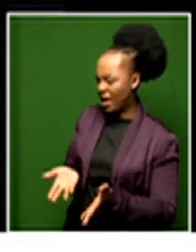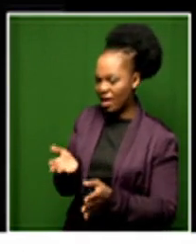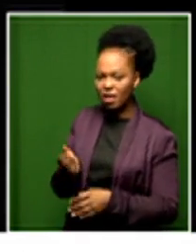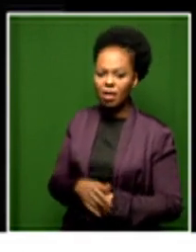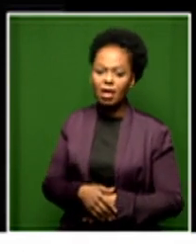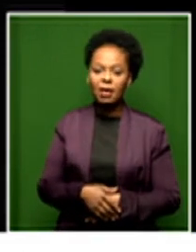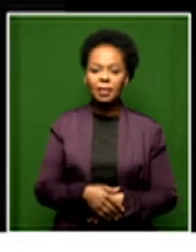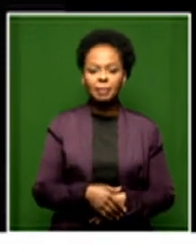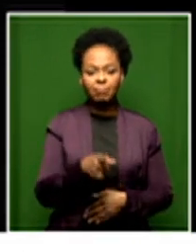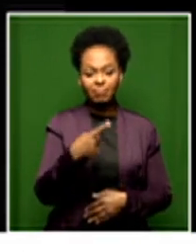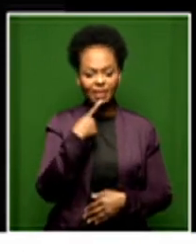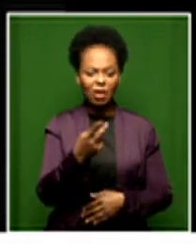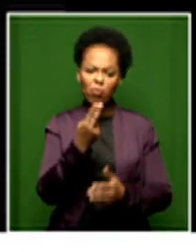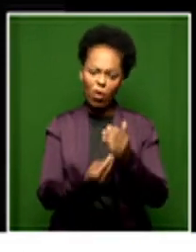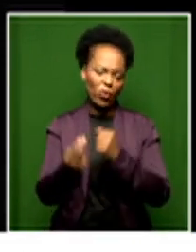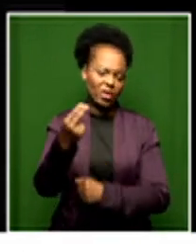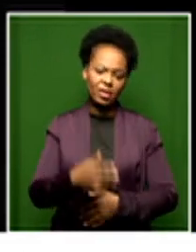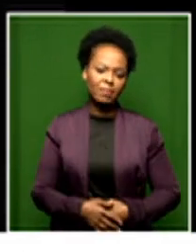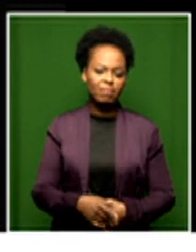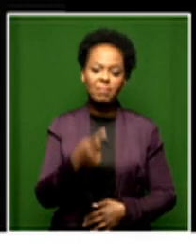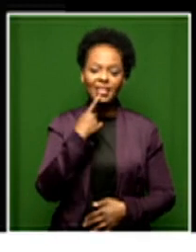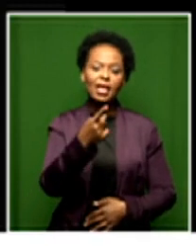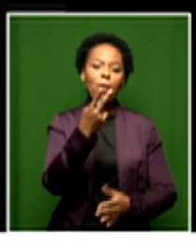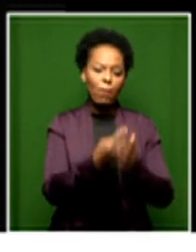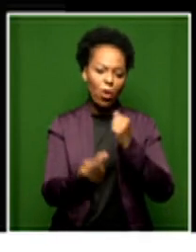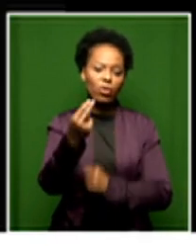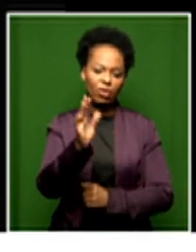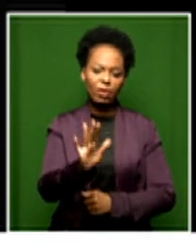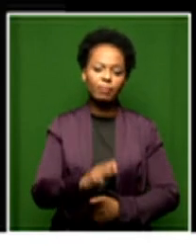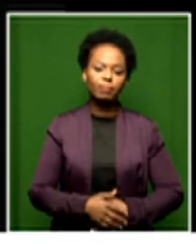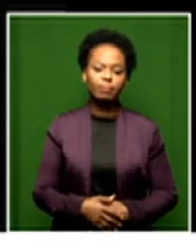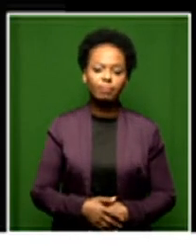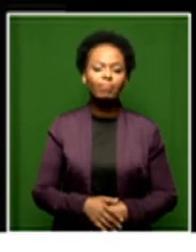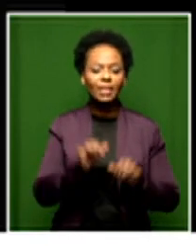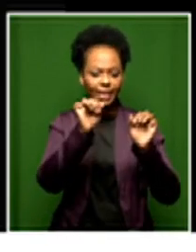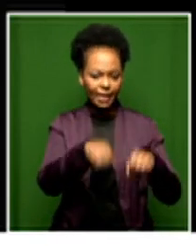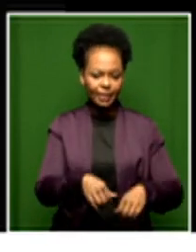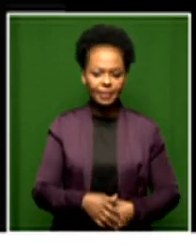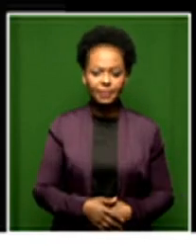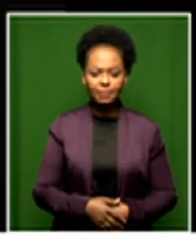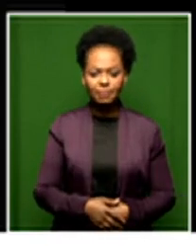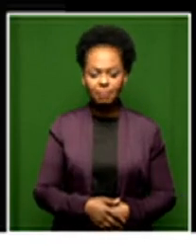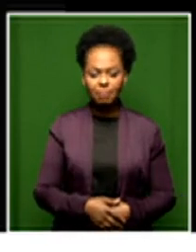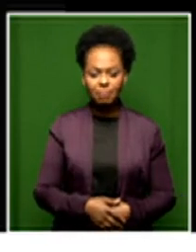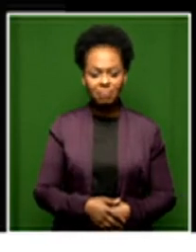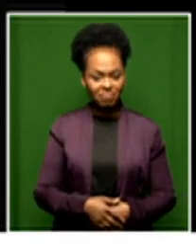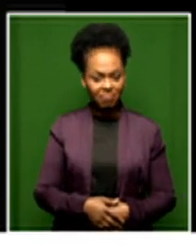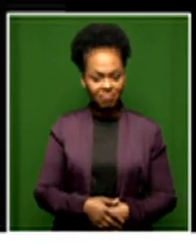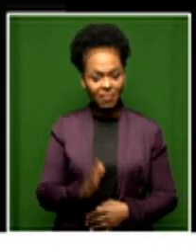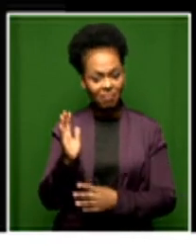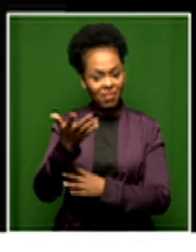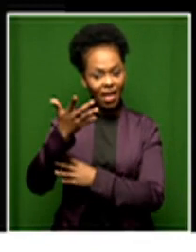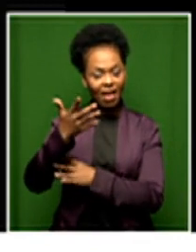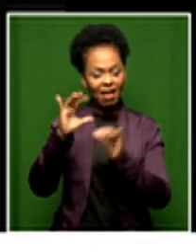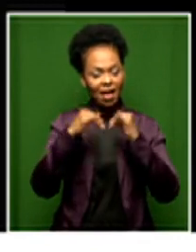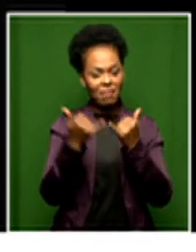People who want to, I can say both. Okay. Both of them. Yes. And how is the catering company going? What kind